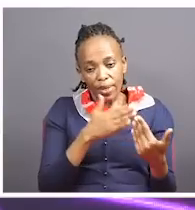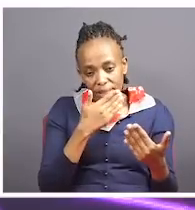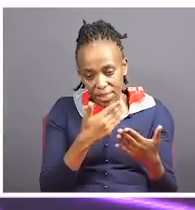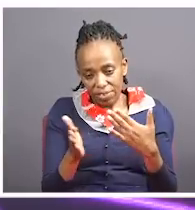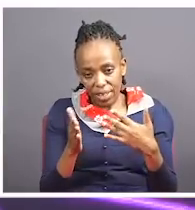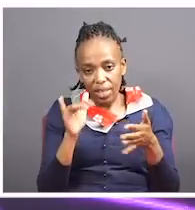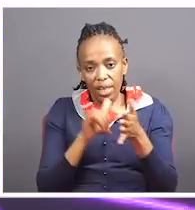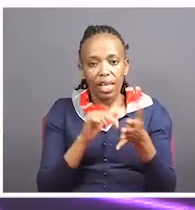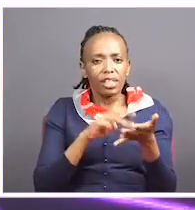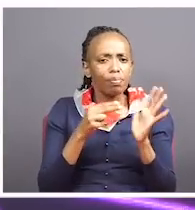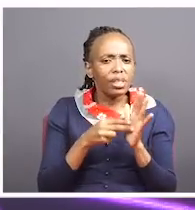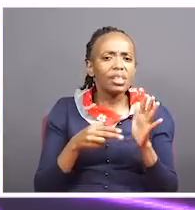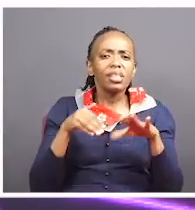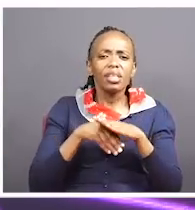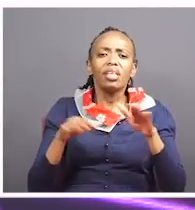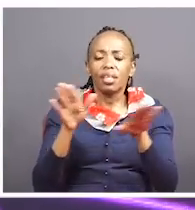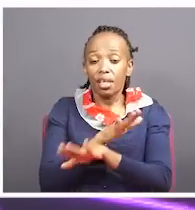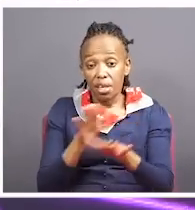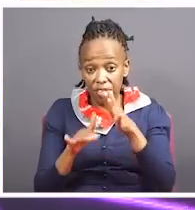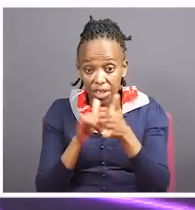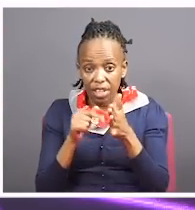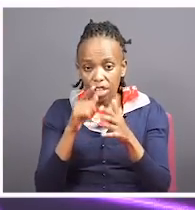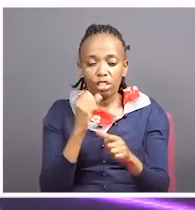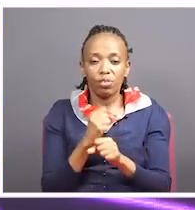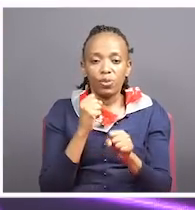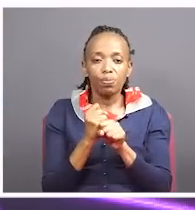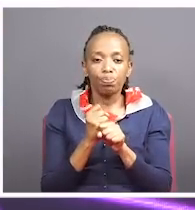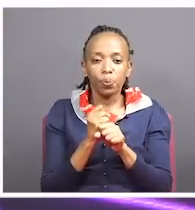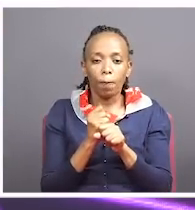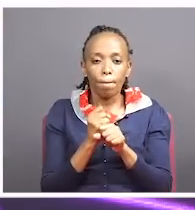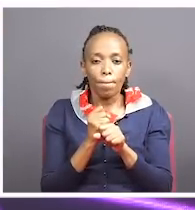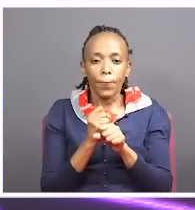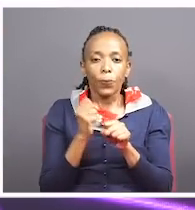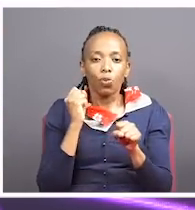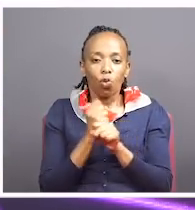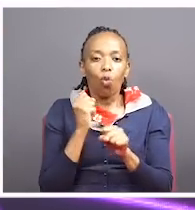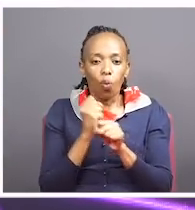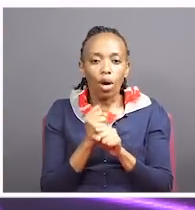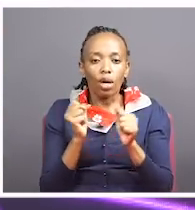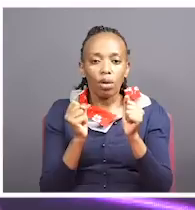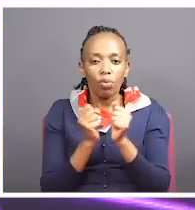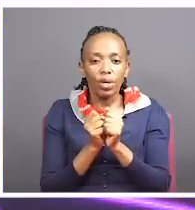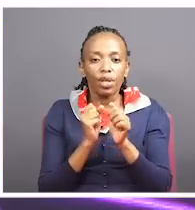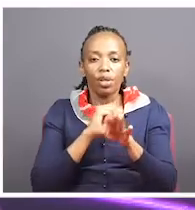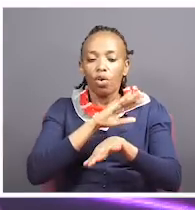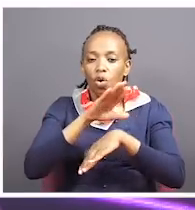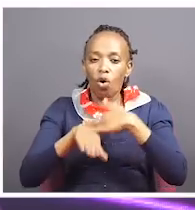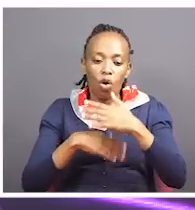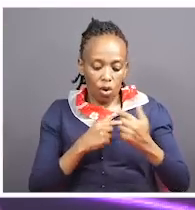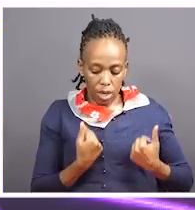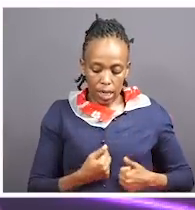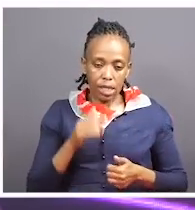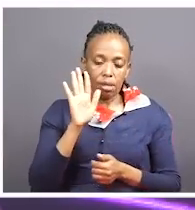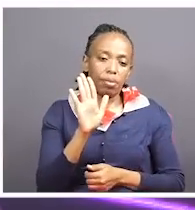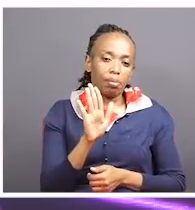Underline the word whatever. That means in everything that you do, work at it with all